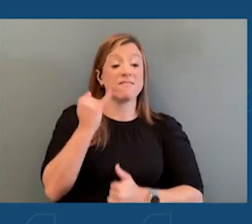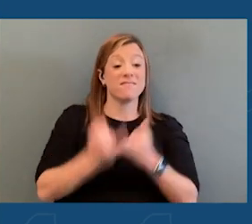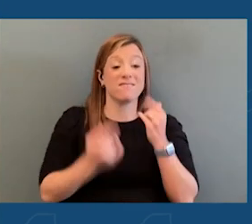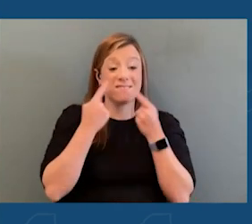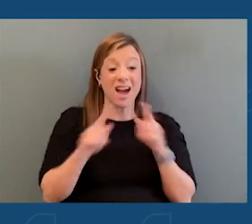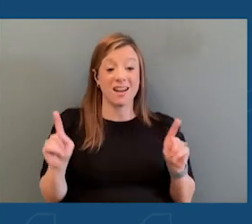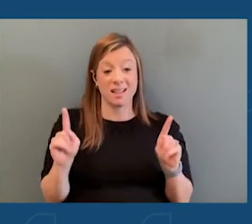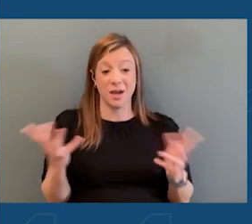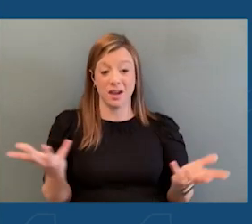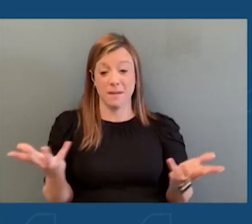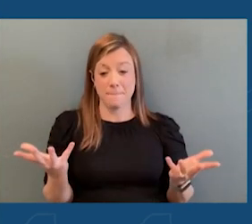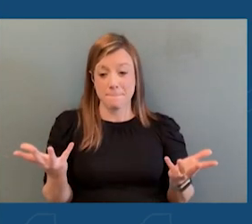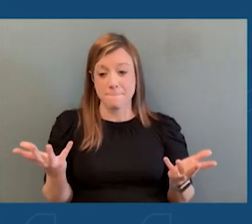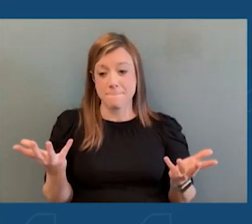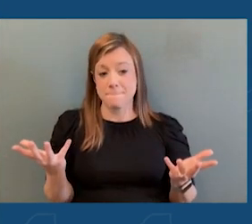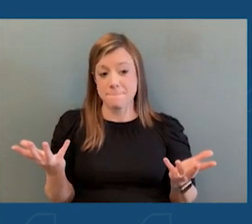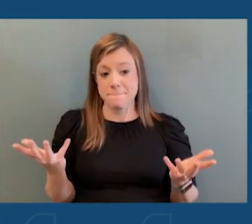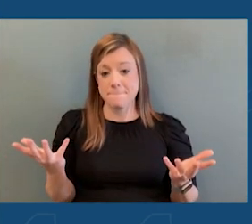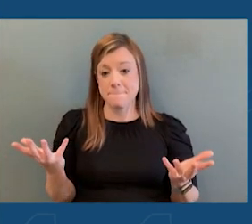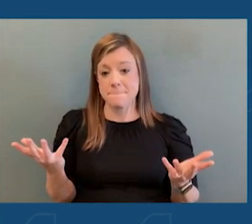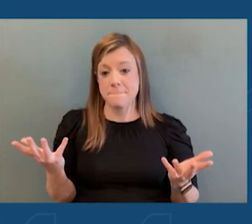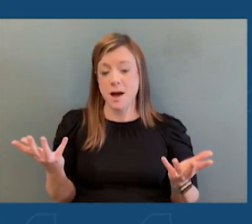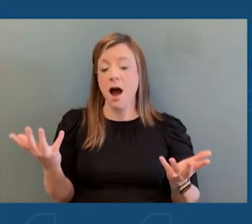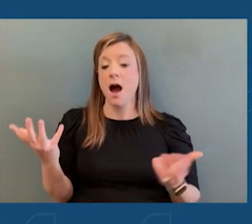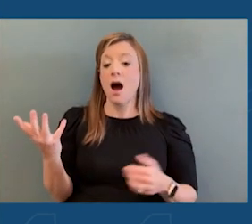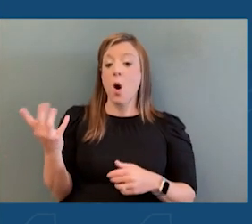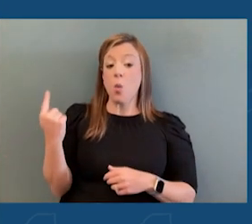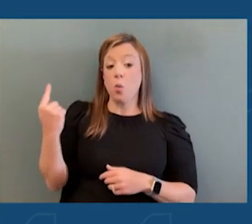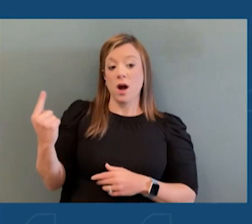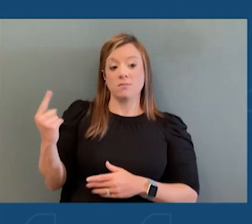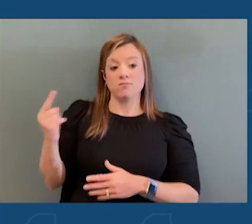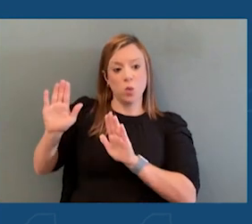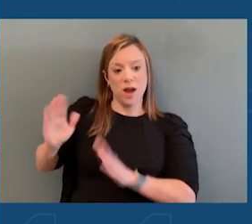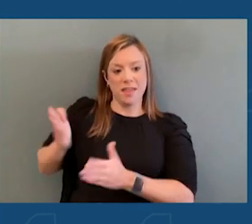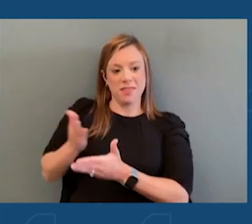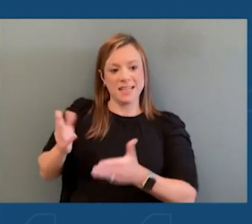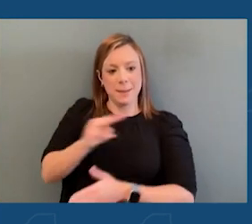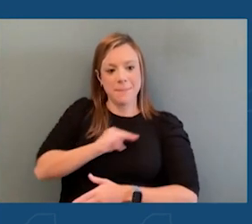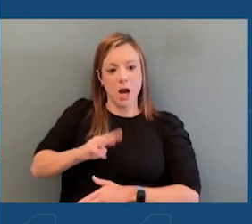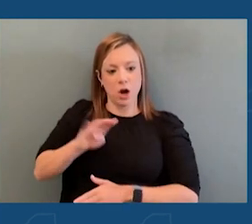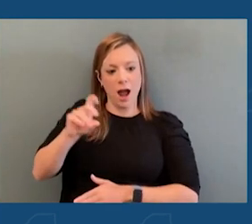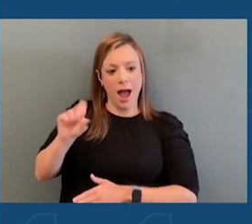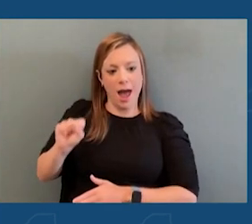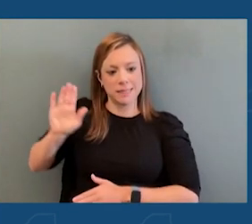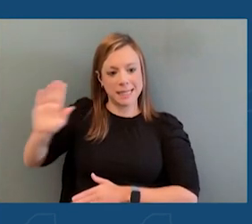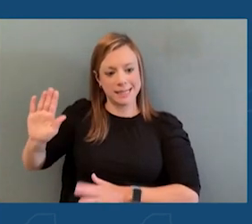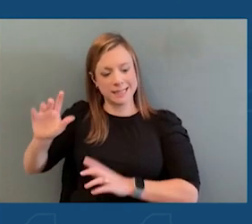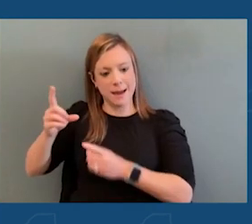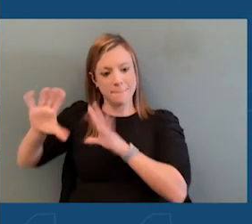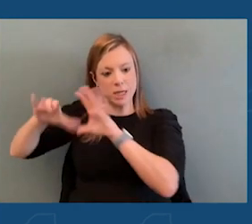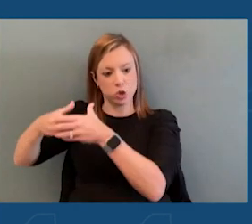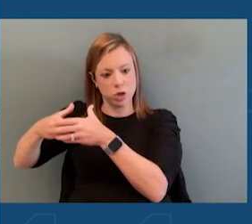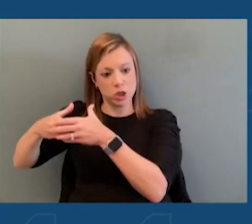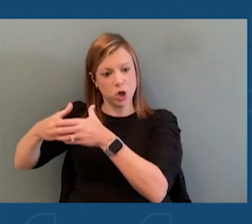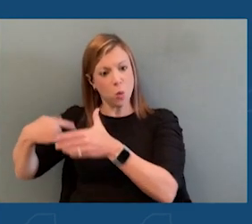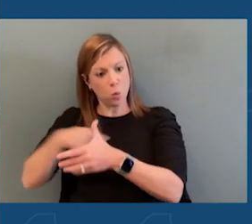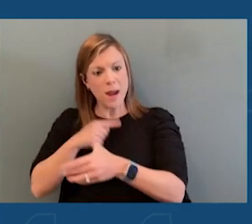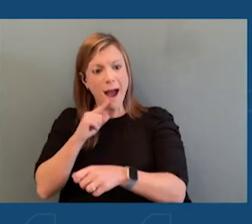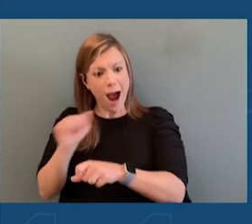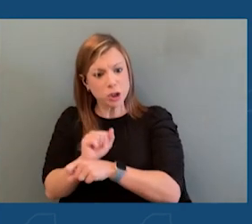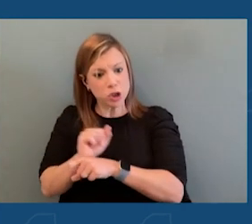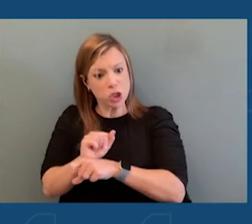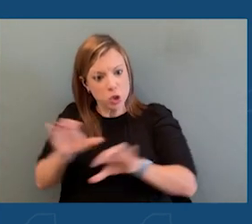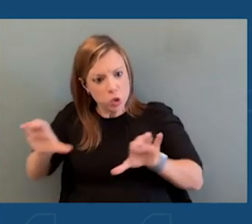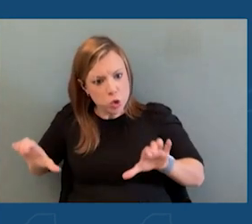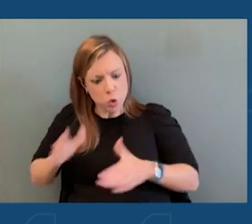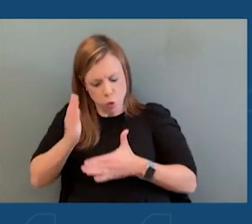one of the delights working in the Adams administration is we do get stuff done, and part of that is